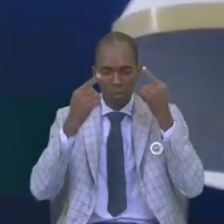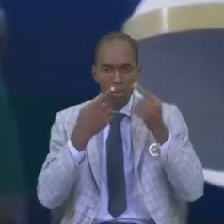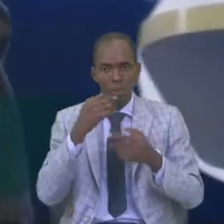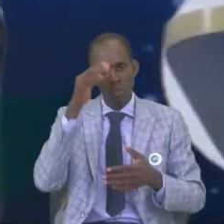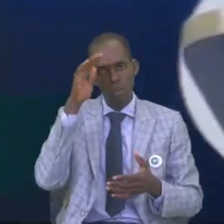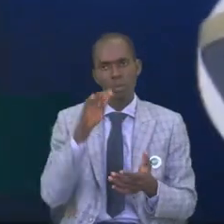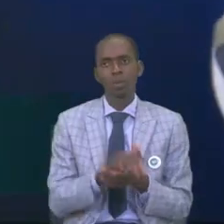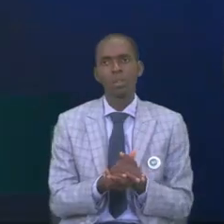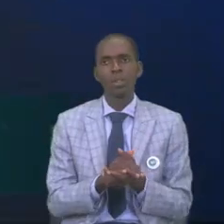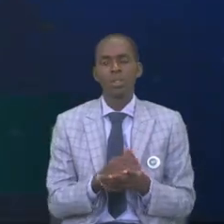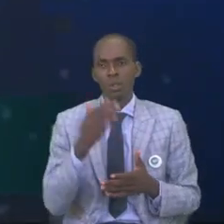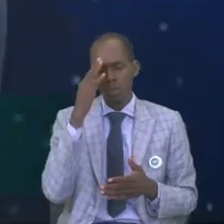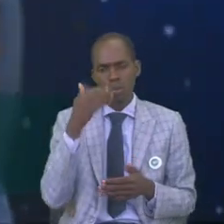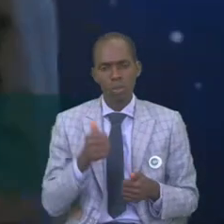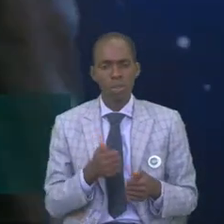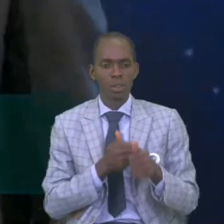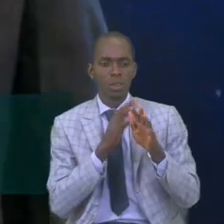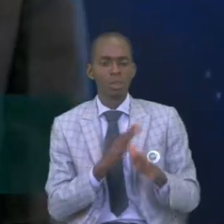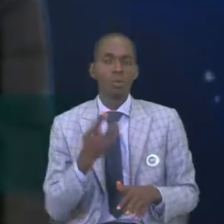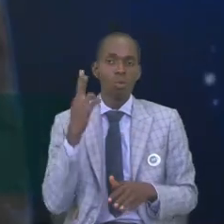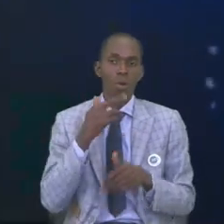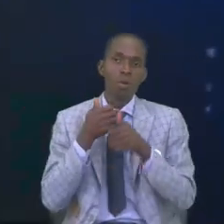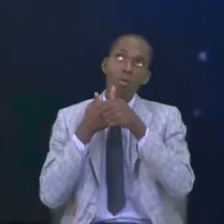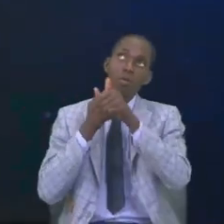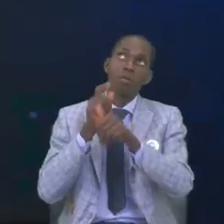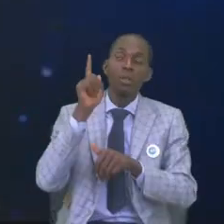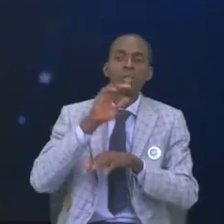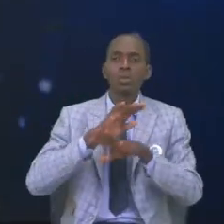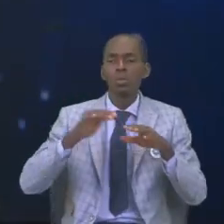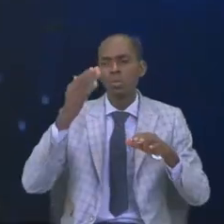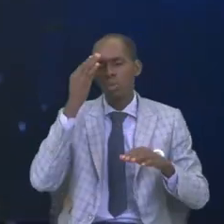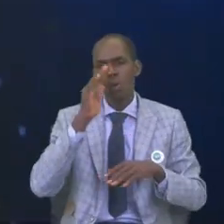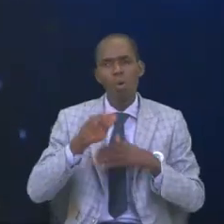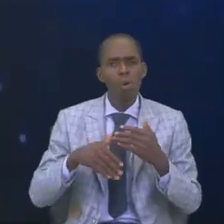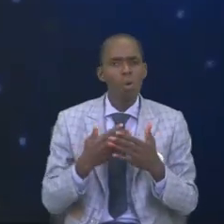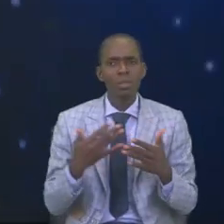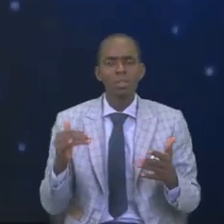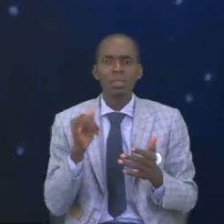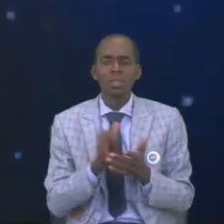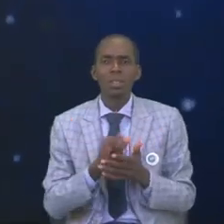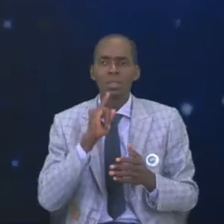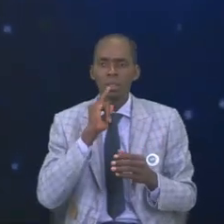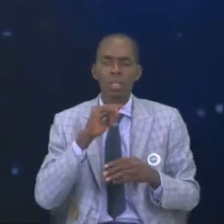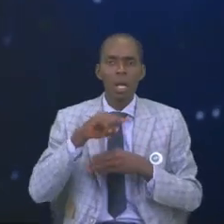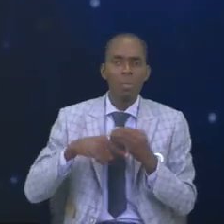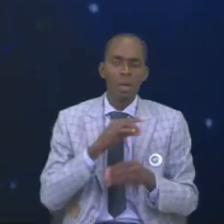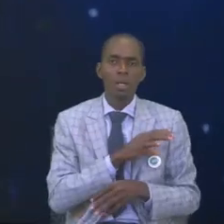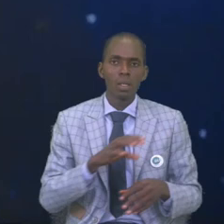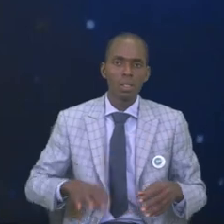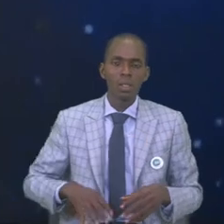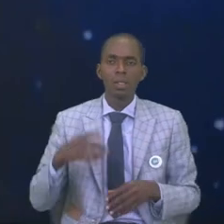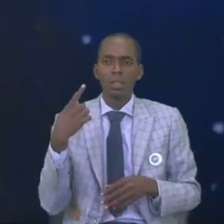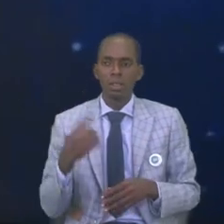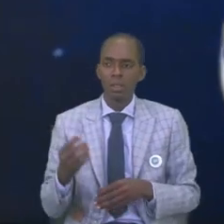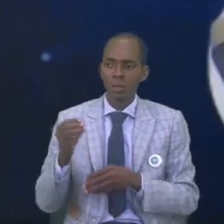the disciples, they were following him, and they didn't know all that concerned Christ, the heir of all